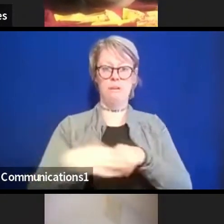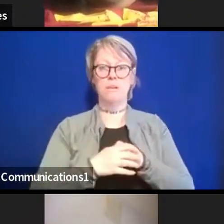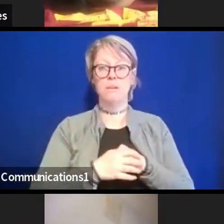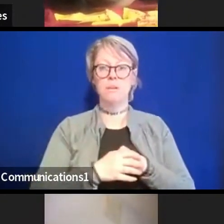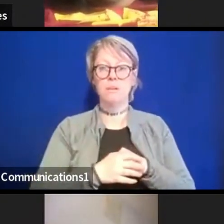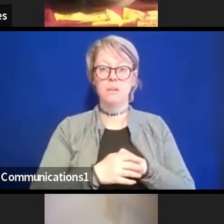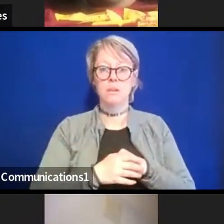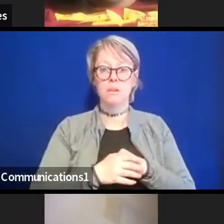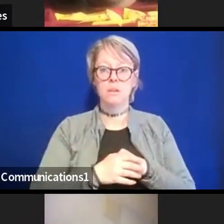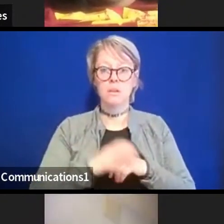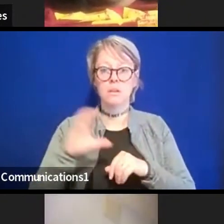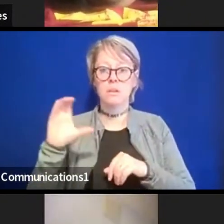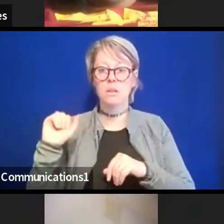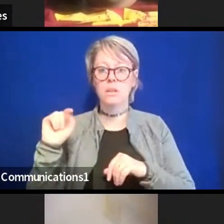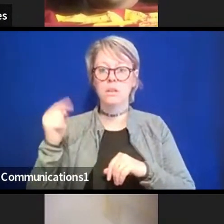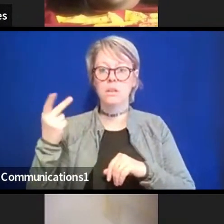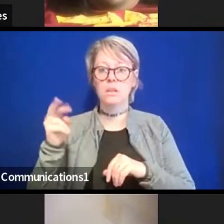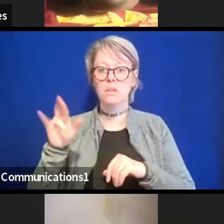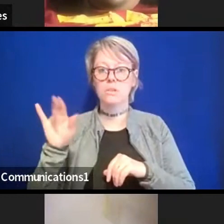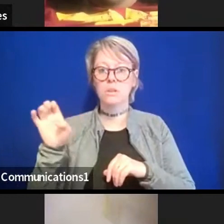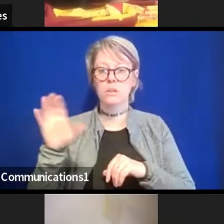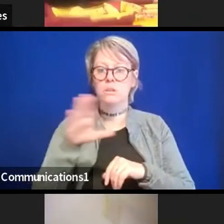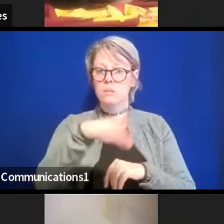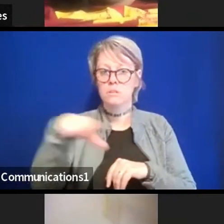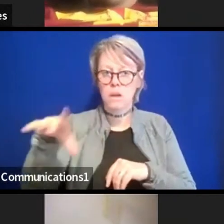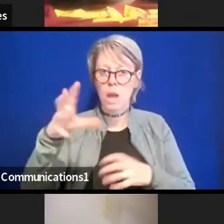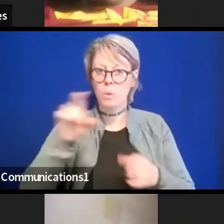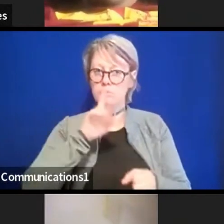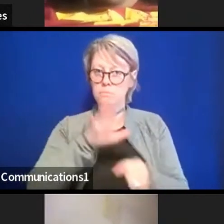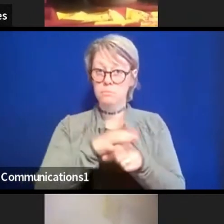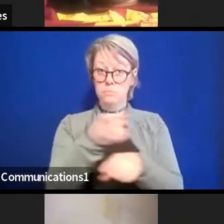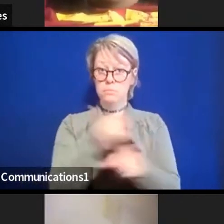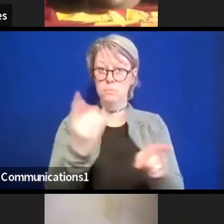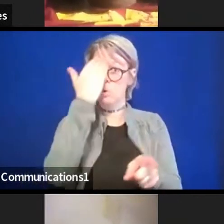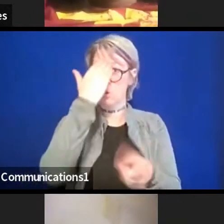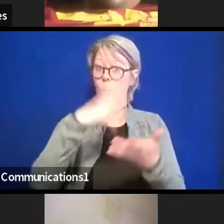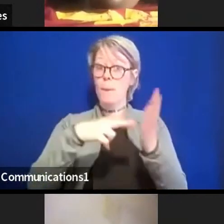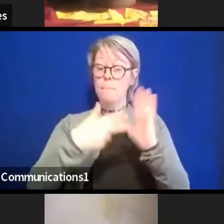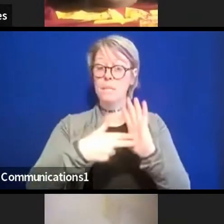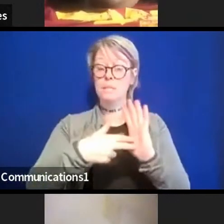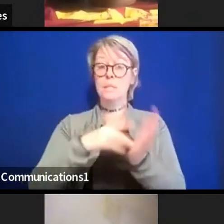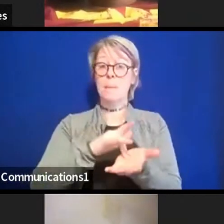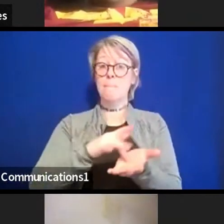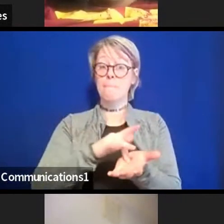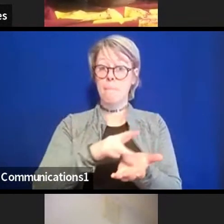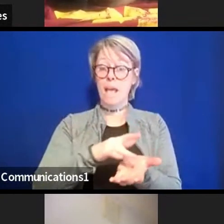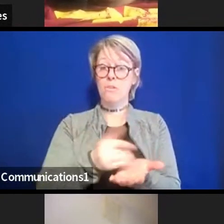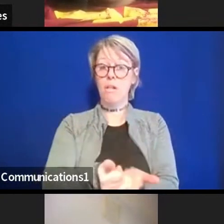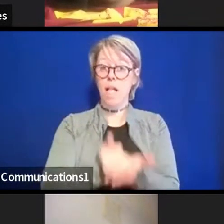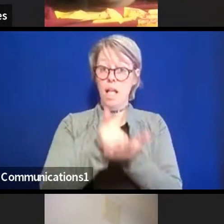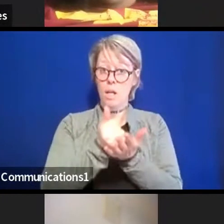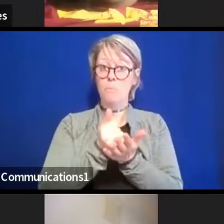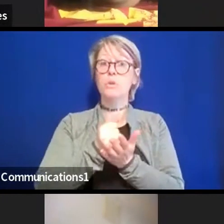Yeah? I wonder, does everybody understand what medical assistance in dying is, what it means,